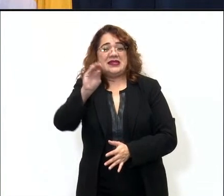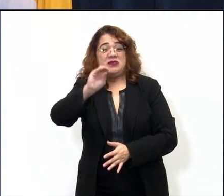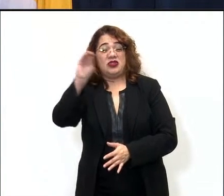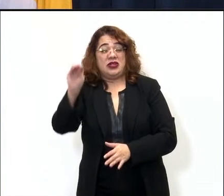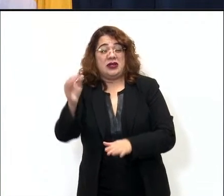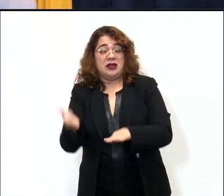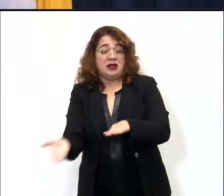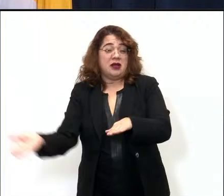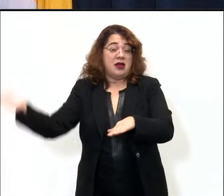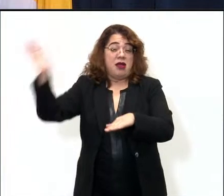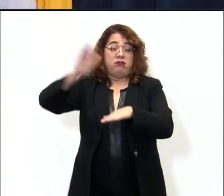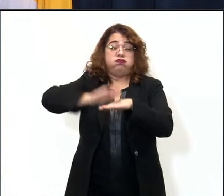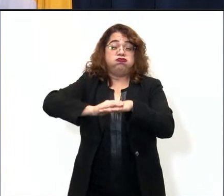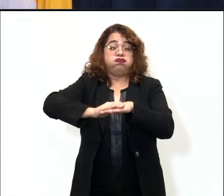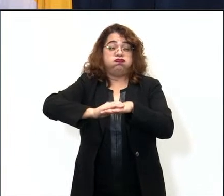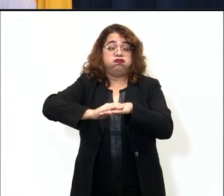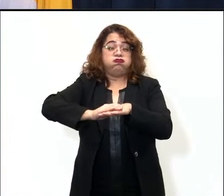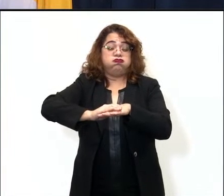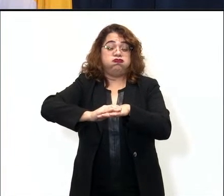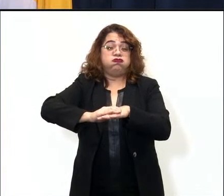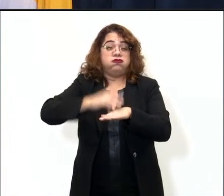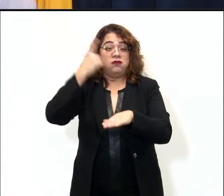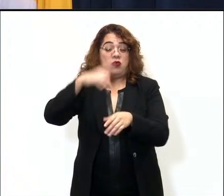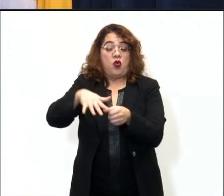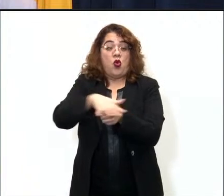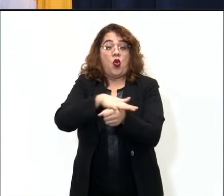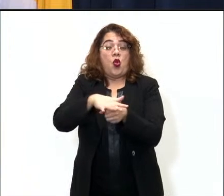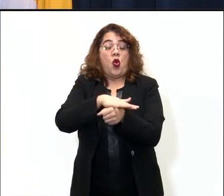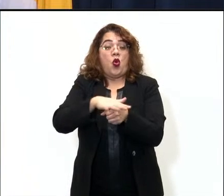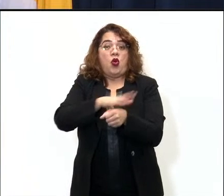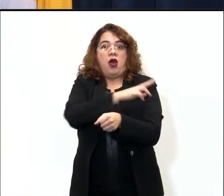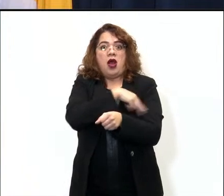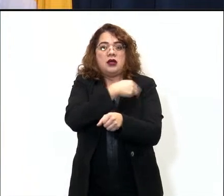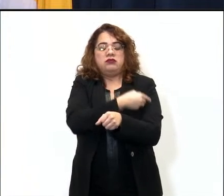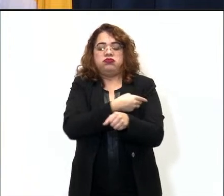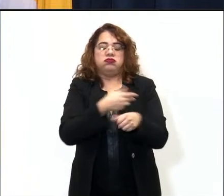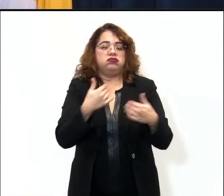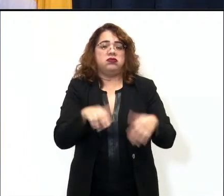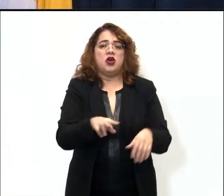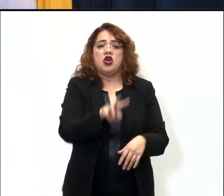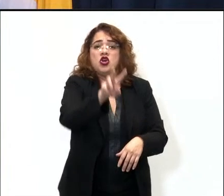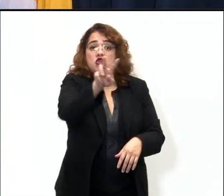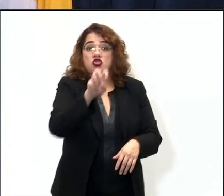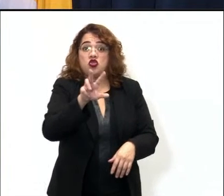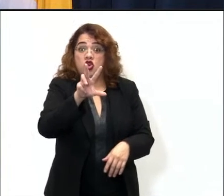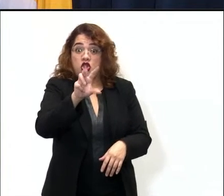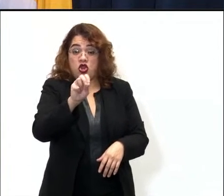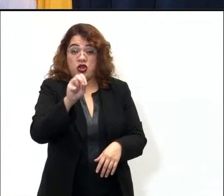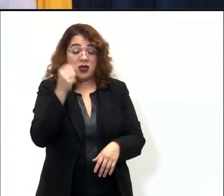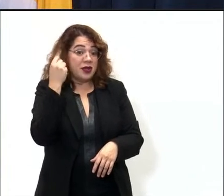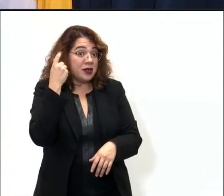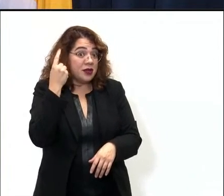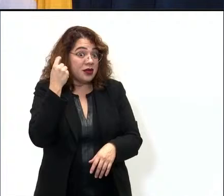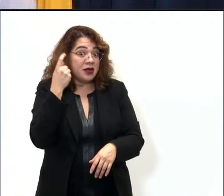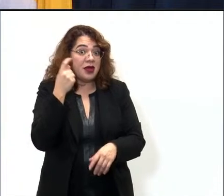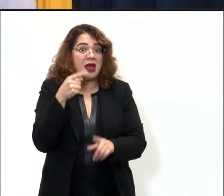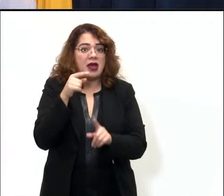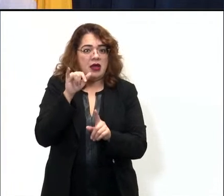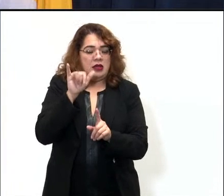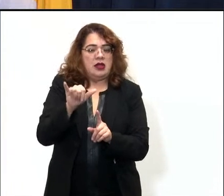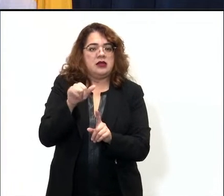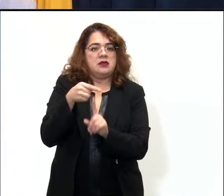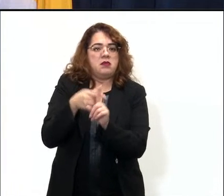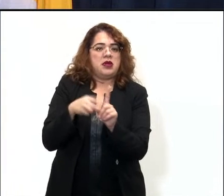1,876% increase in our local area hospitals, and 230% of that has been just during the month